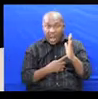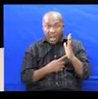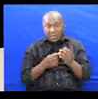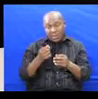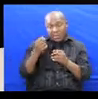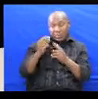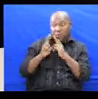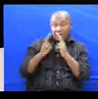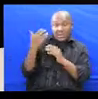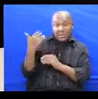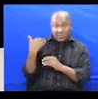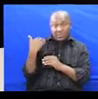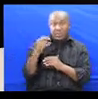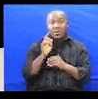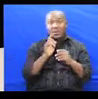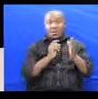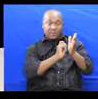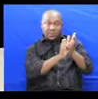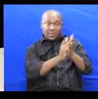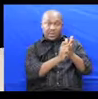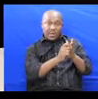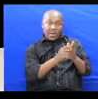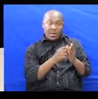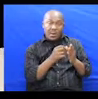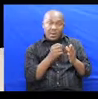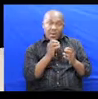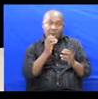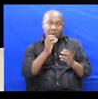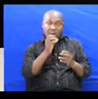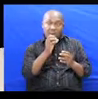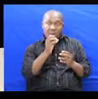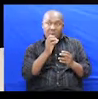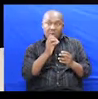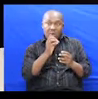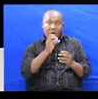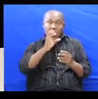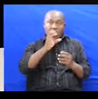we have derived earlier, it is concentration.